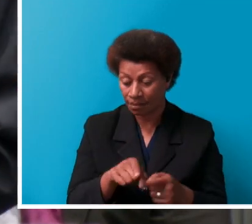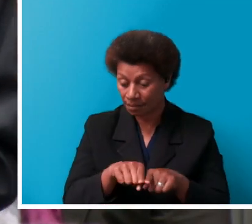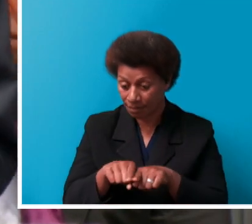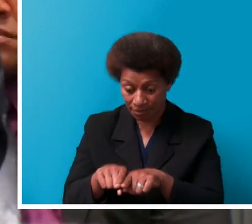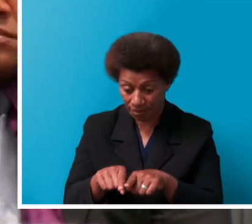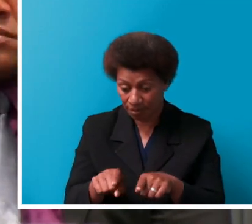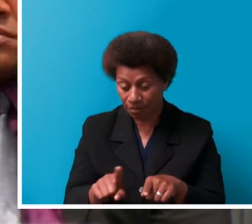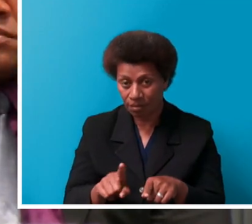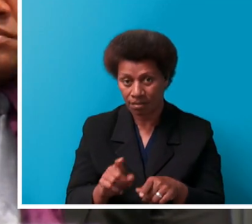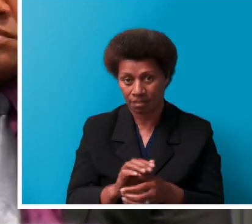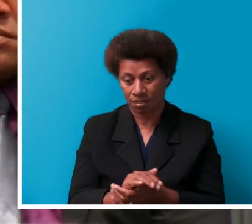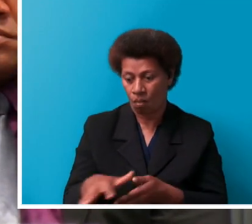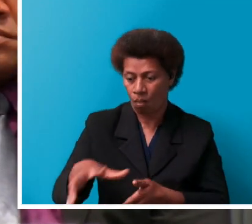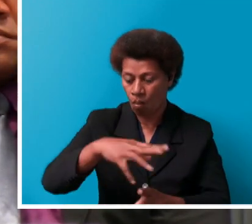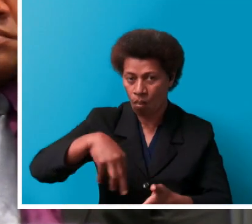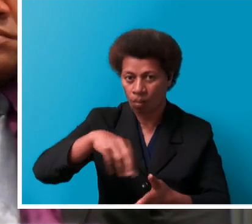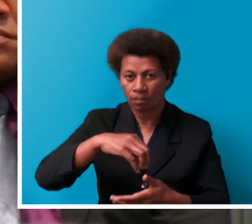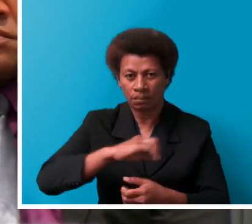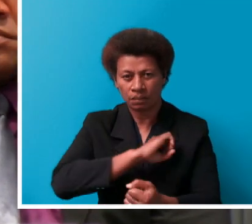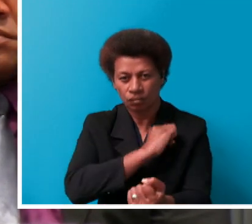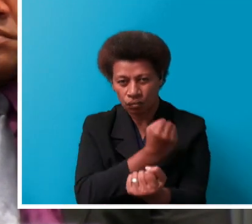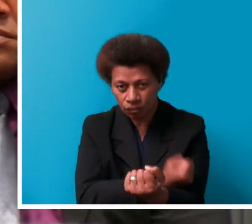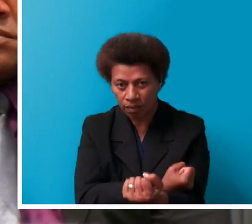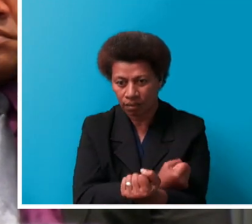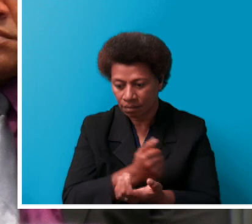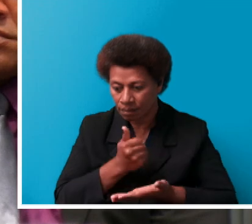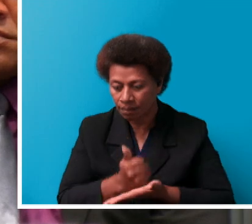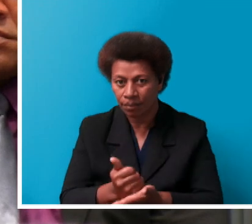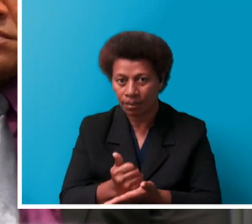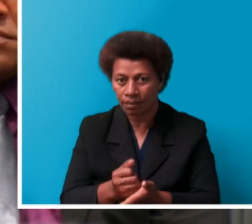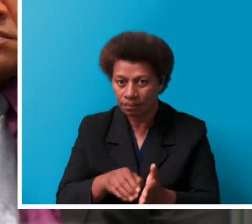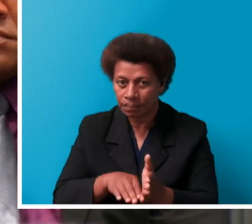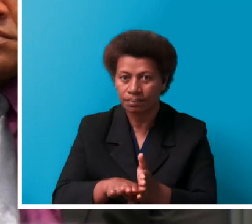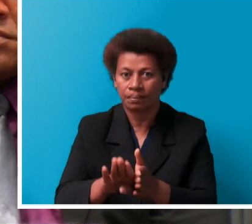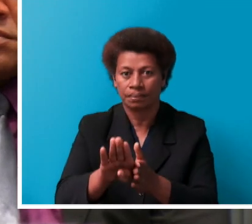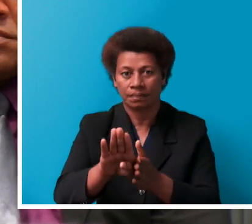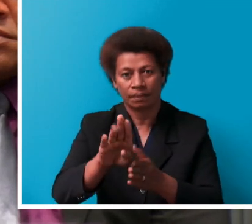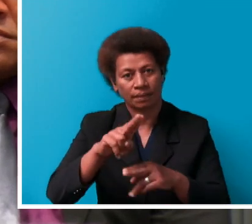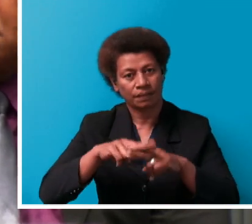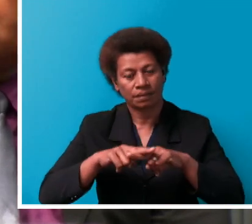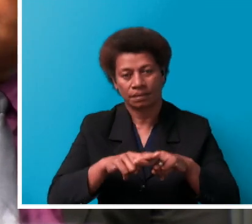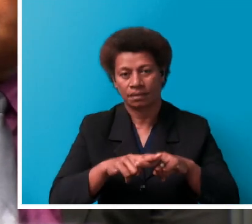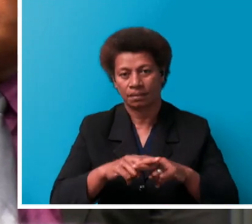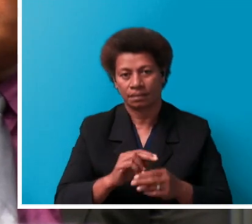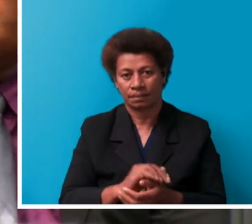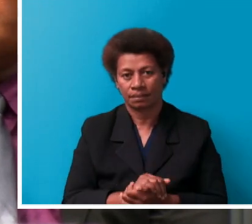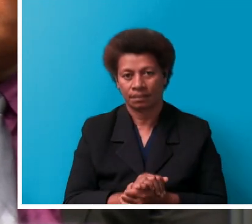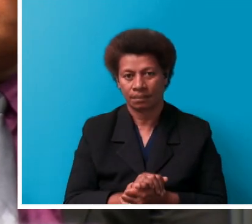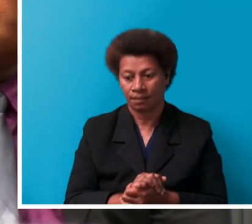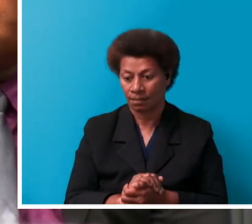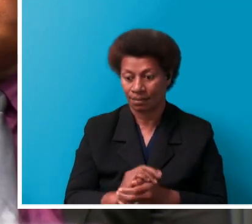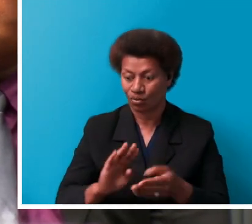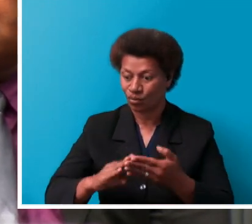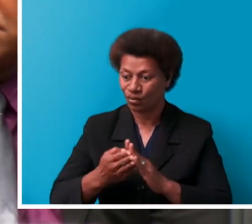for a collective strength that supports the growth of our nation. A thriving community, Mr. Speaker,